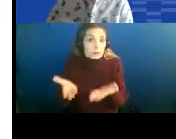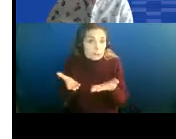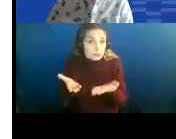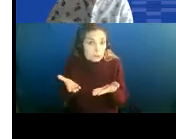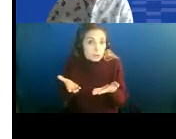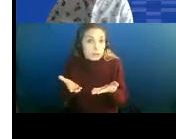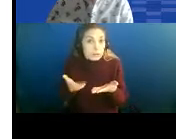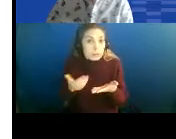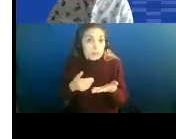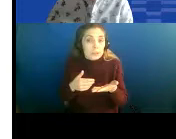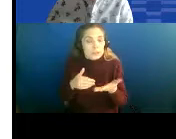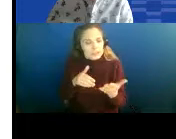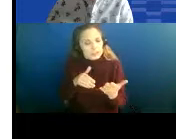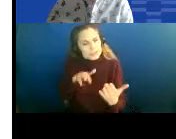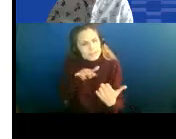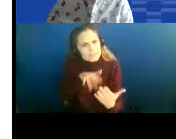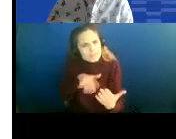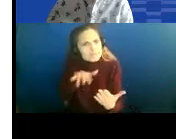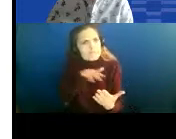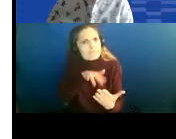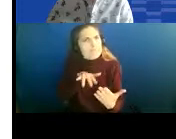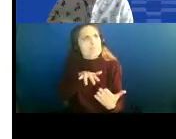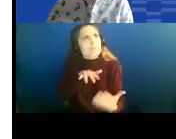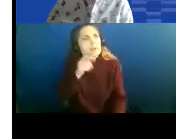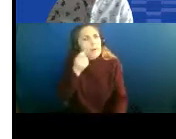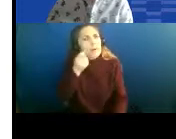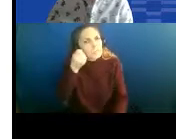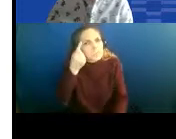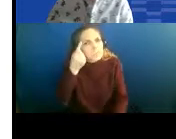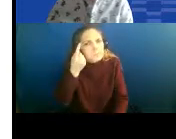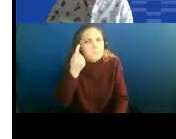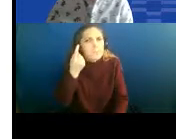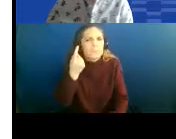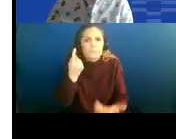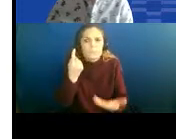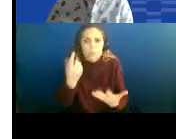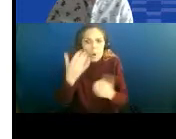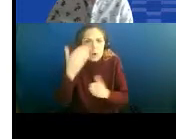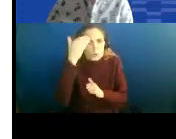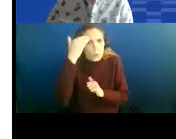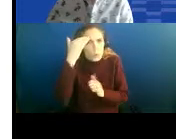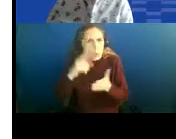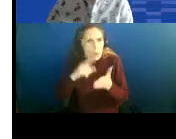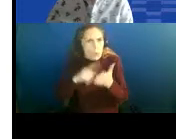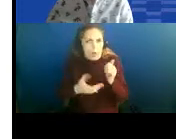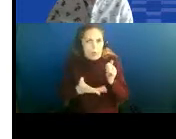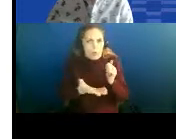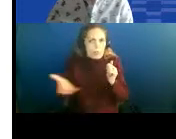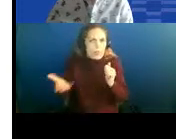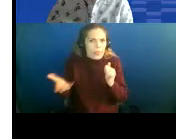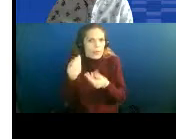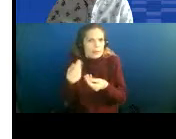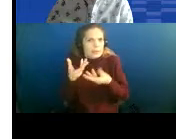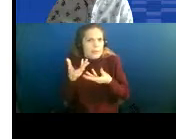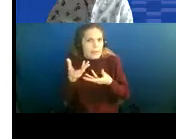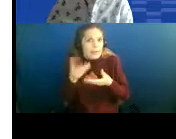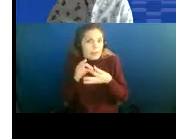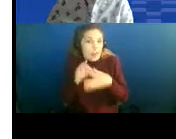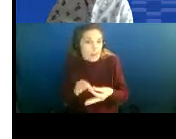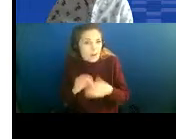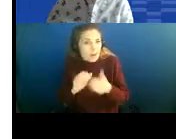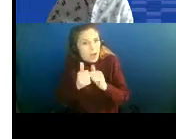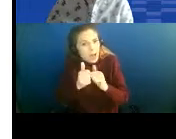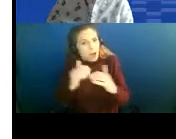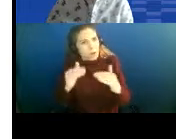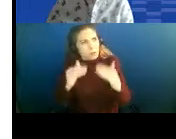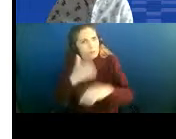understand those suggestions and see what folks had to say about enhancing care and the provision of support